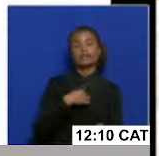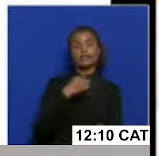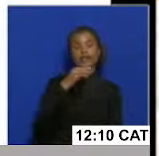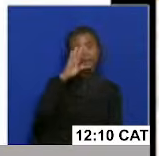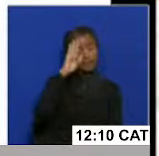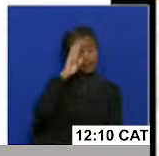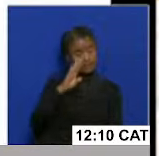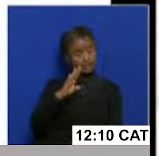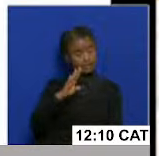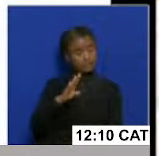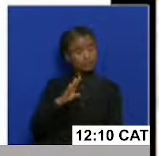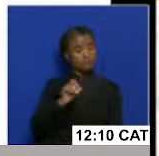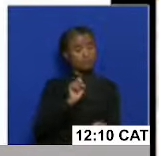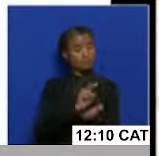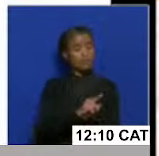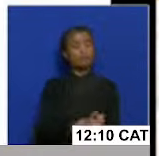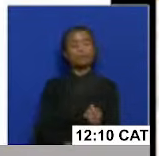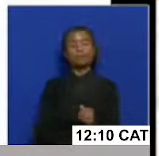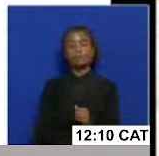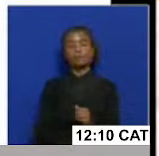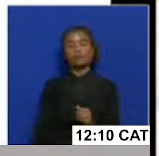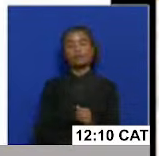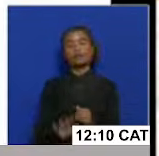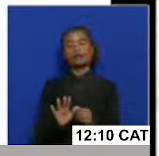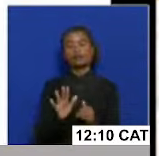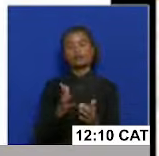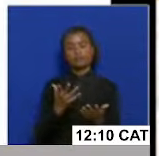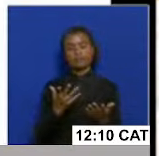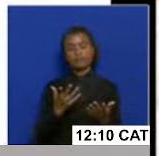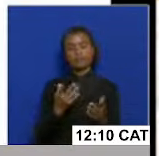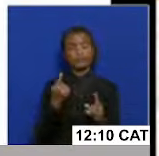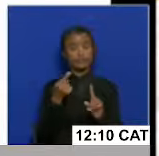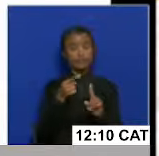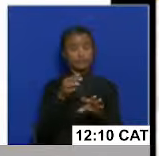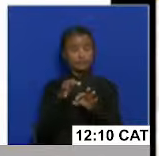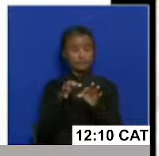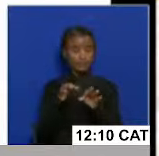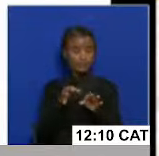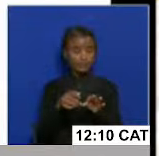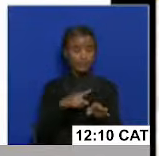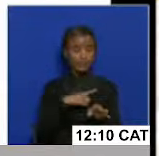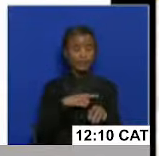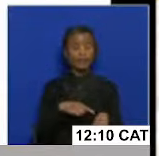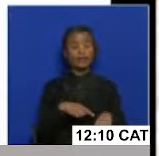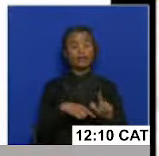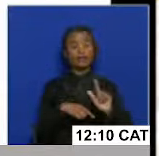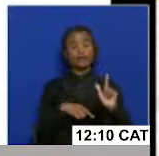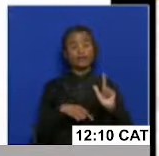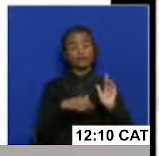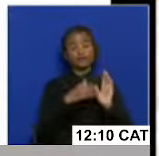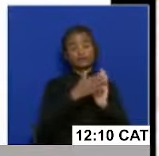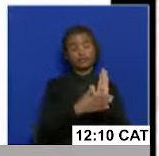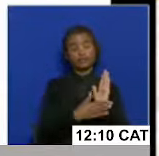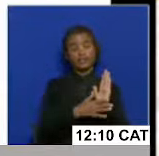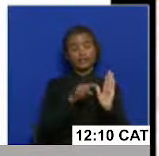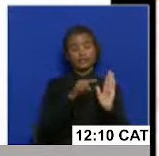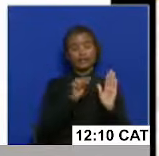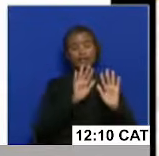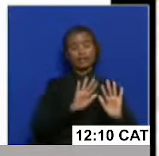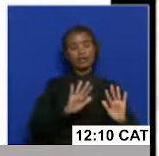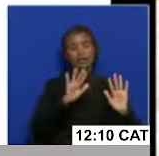So for purposes of direction, the messaging on the left, which appears in white, who is speaking